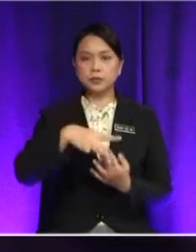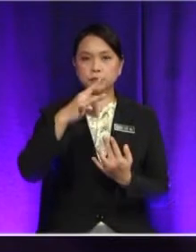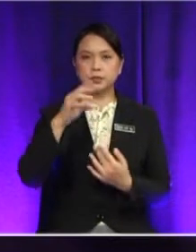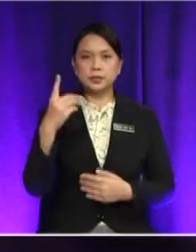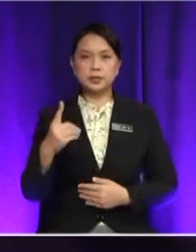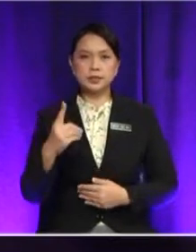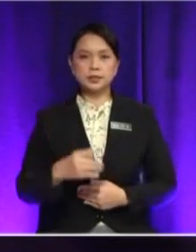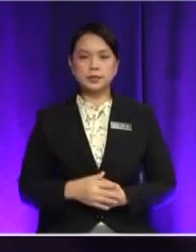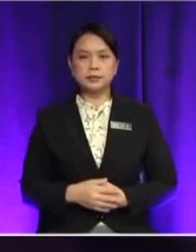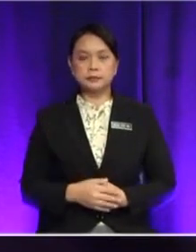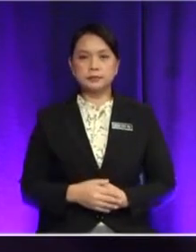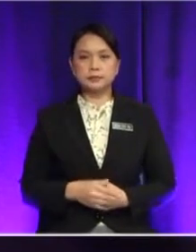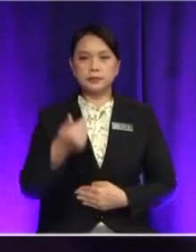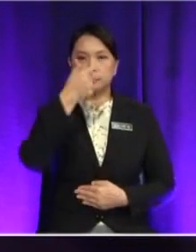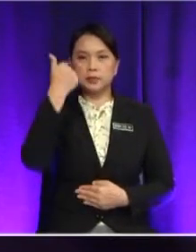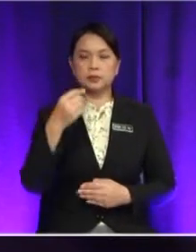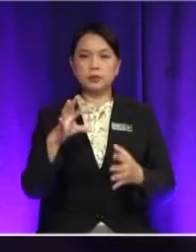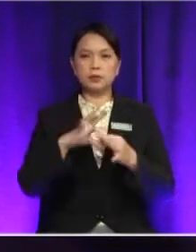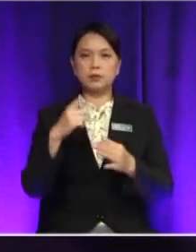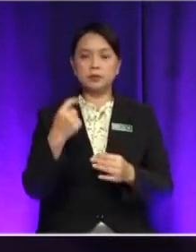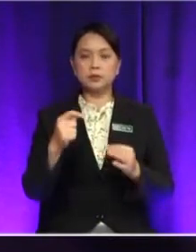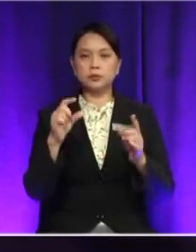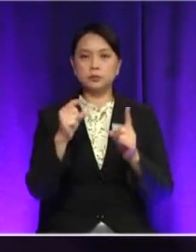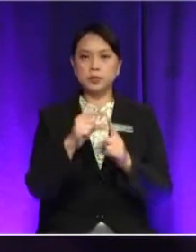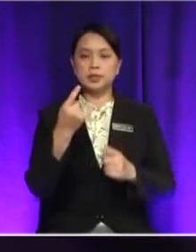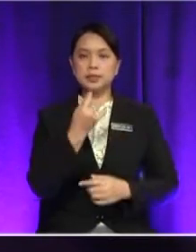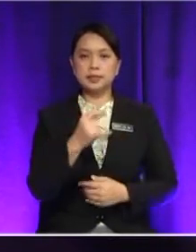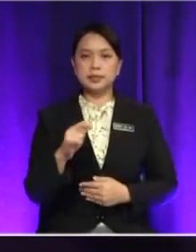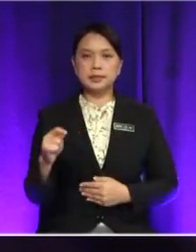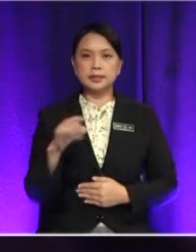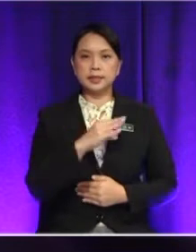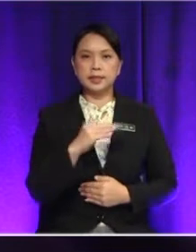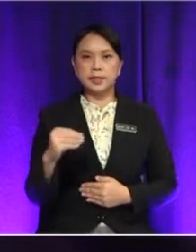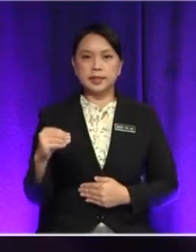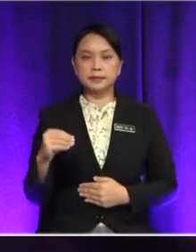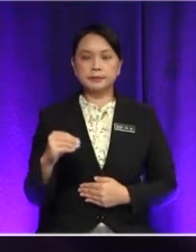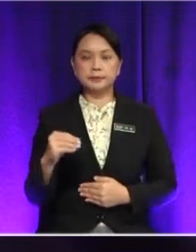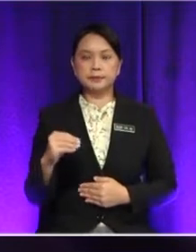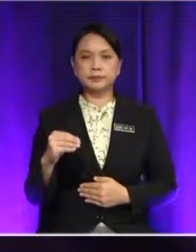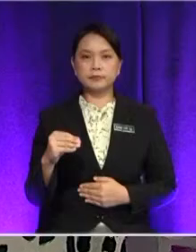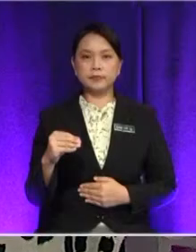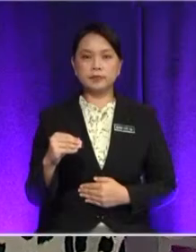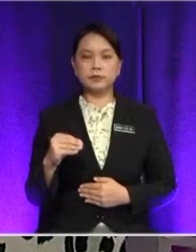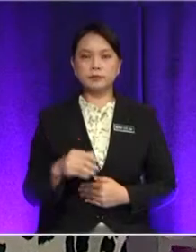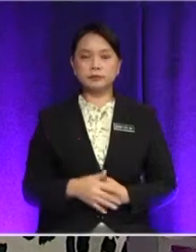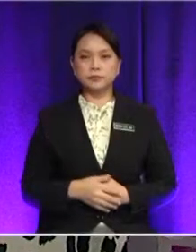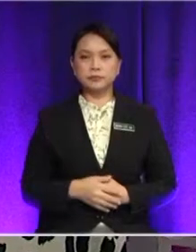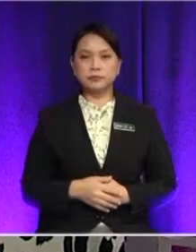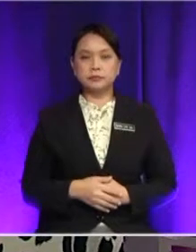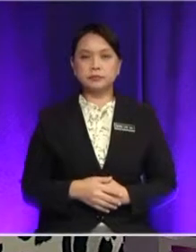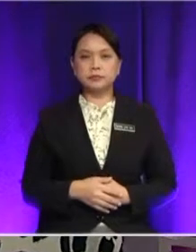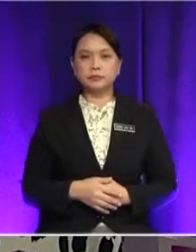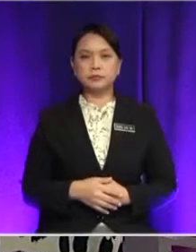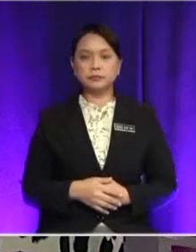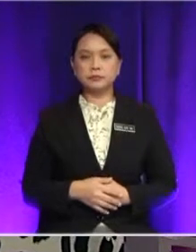the word day. Yes, because of the word day. Mm-hmm. And Shafika, if you notice, mm-hmm. now this day is actually referring to...